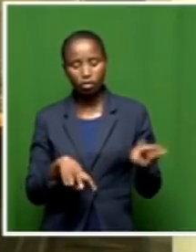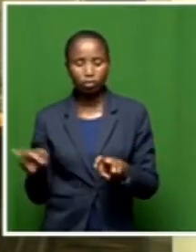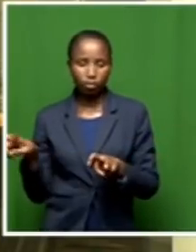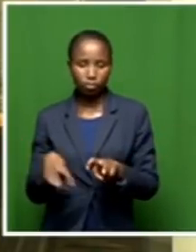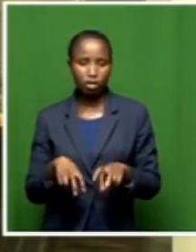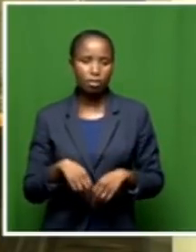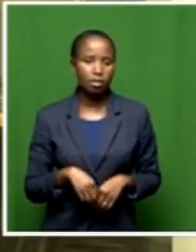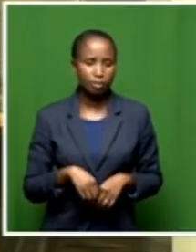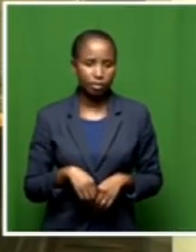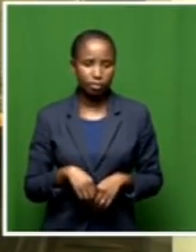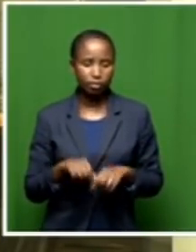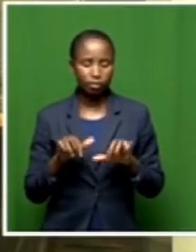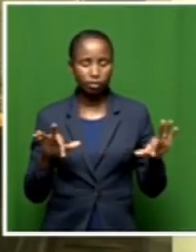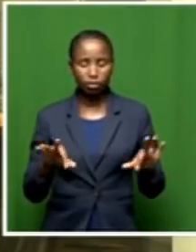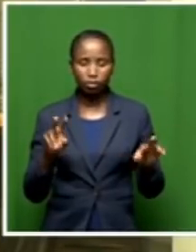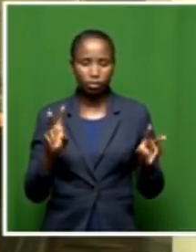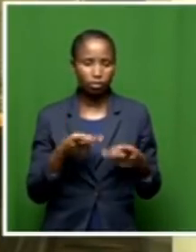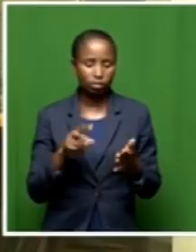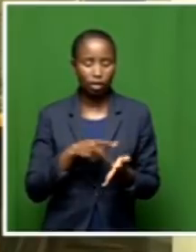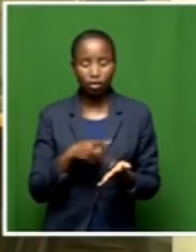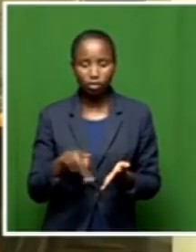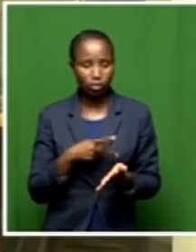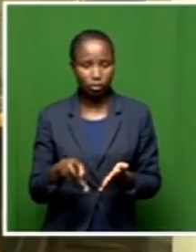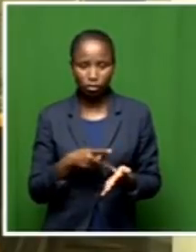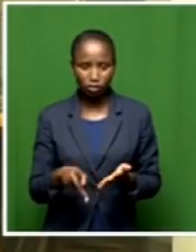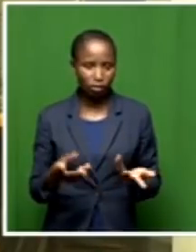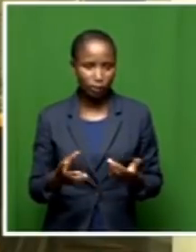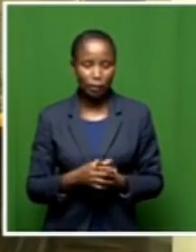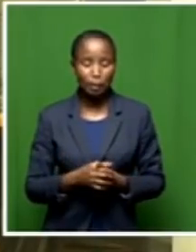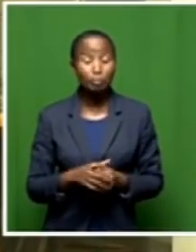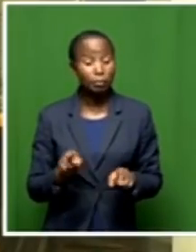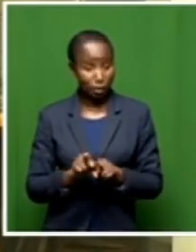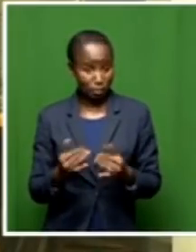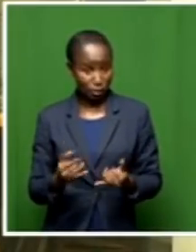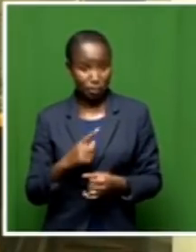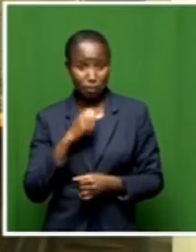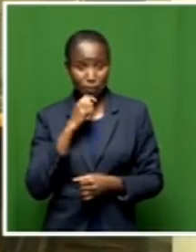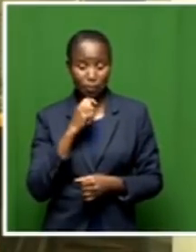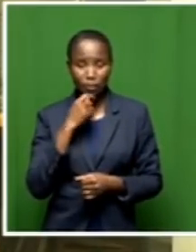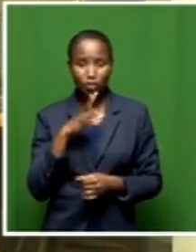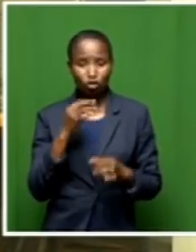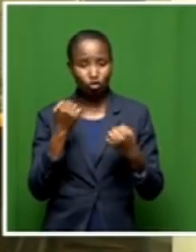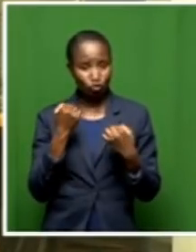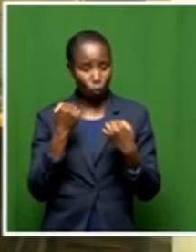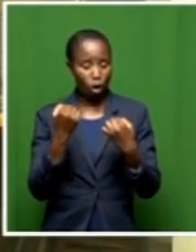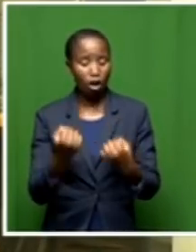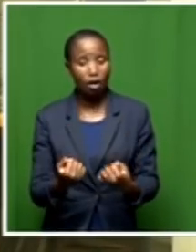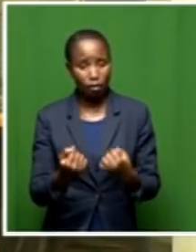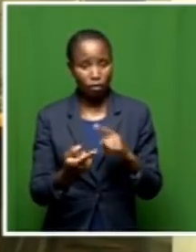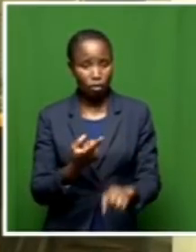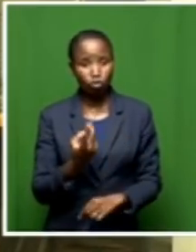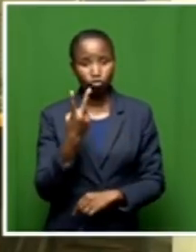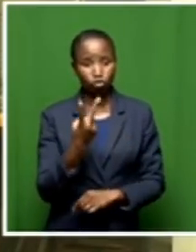elections. Even this morning, we drove to about 2 towns, and normally the day